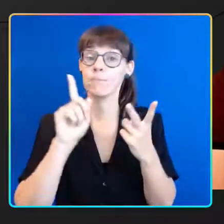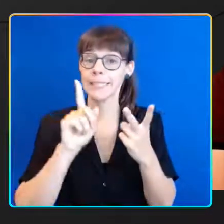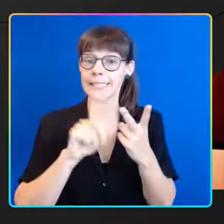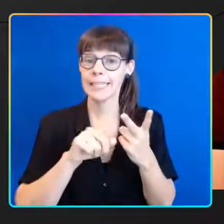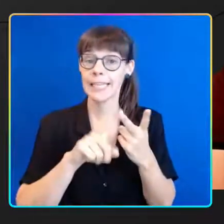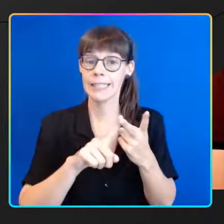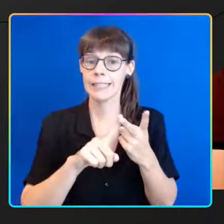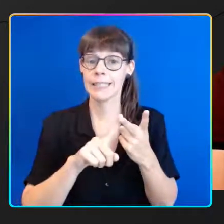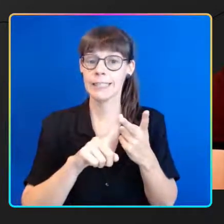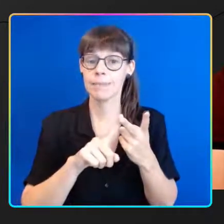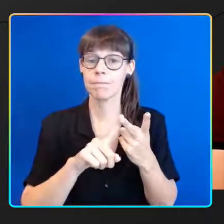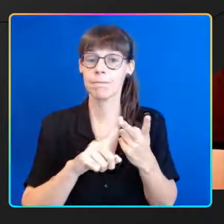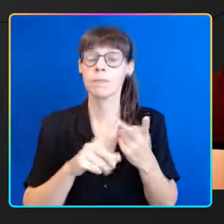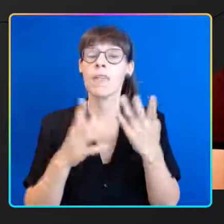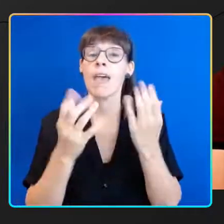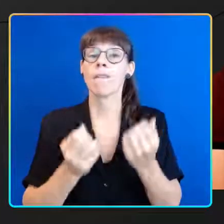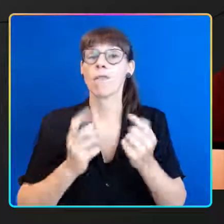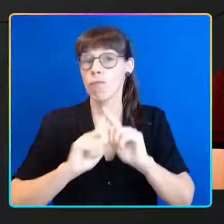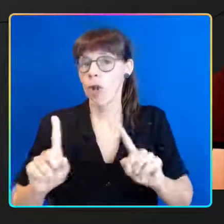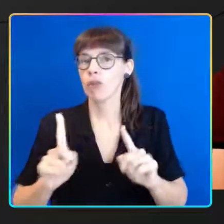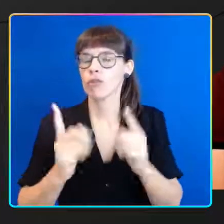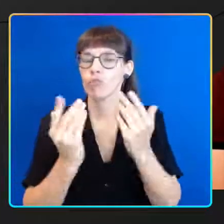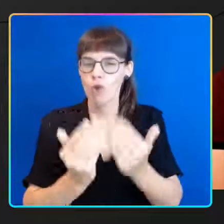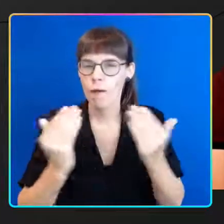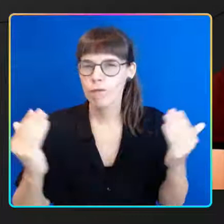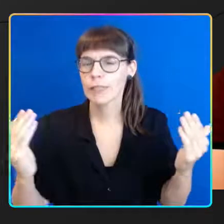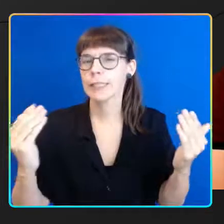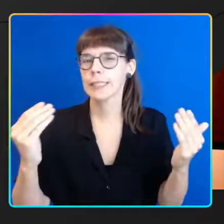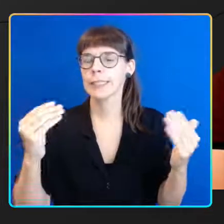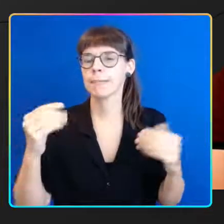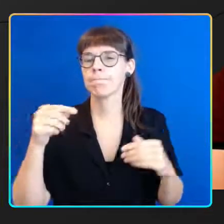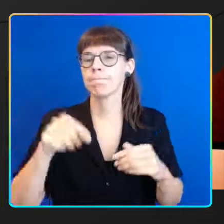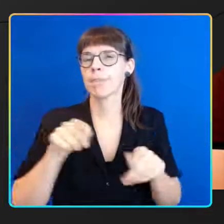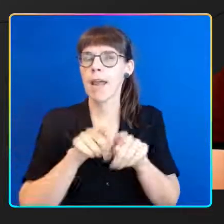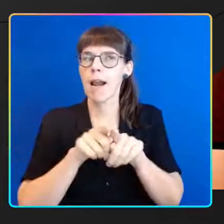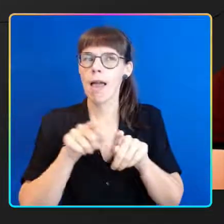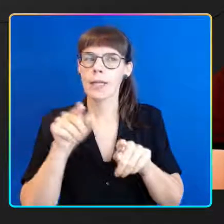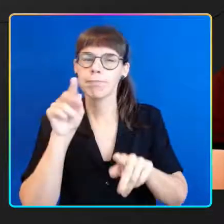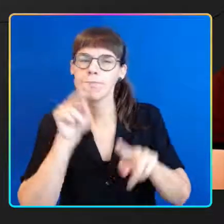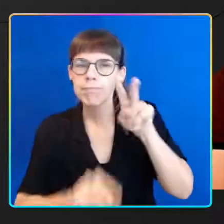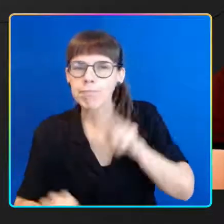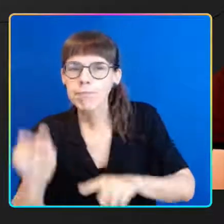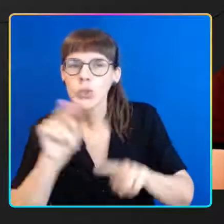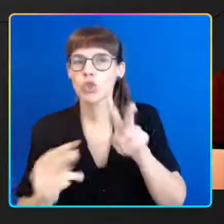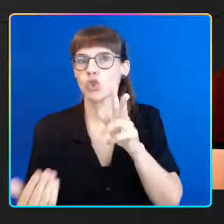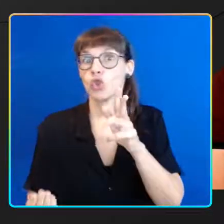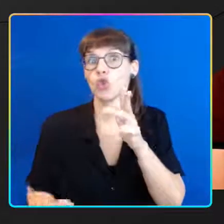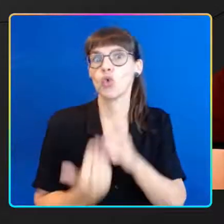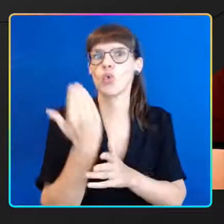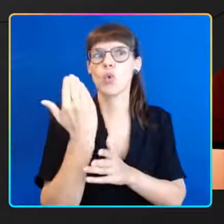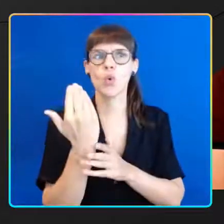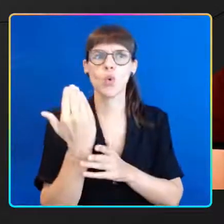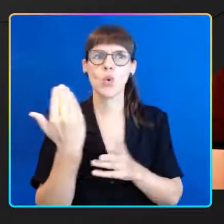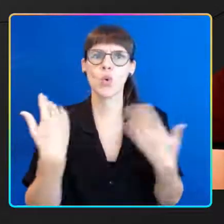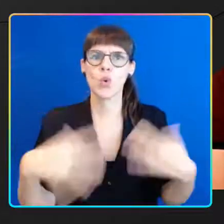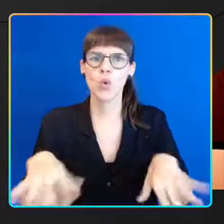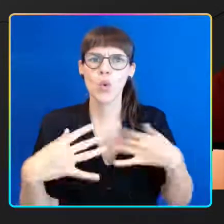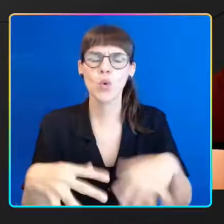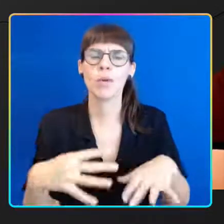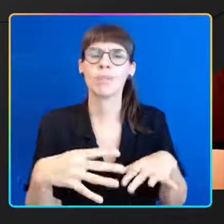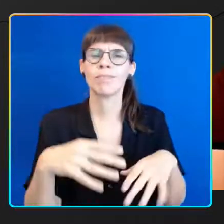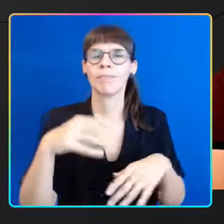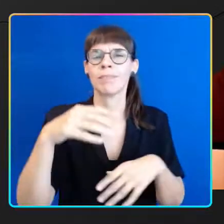NVIDIA GTC conference, where you have a look at the brand new advancement in graphics and AI